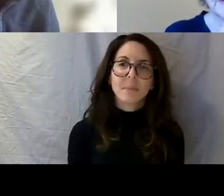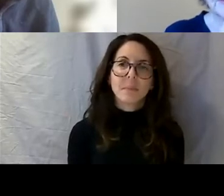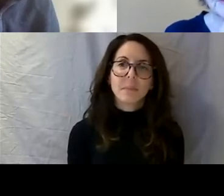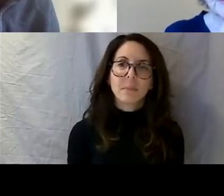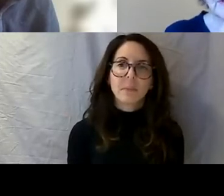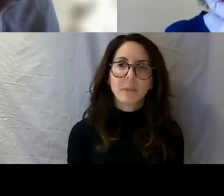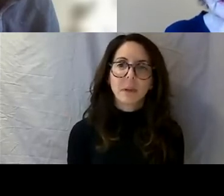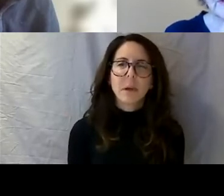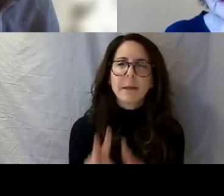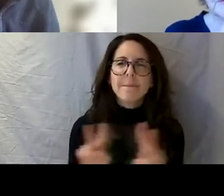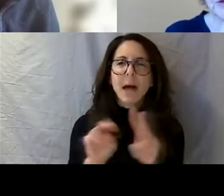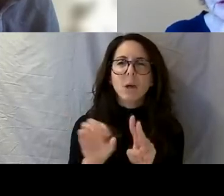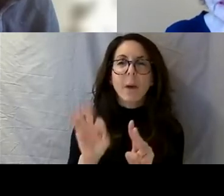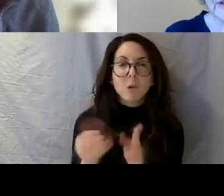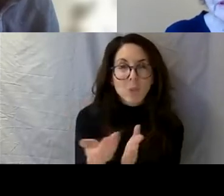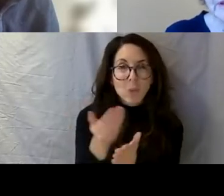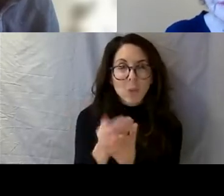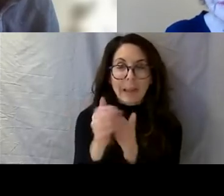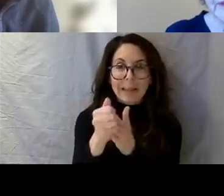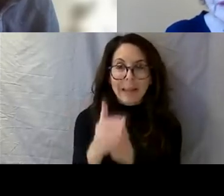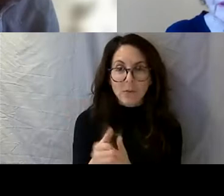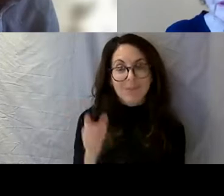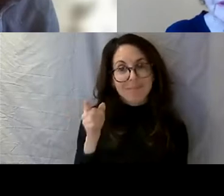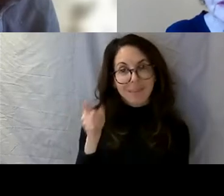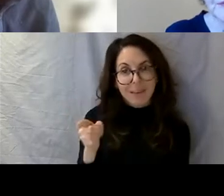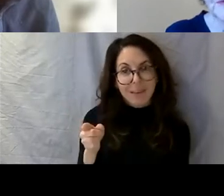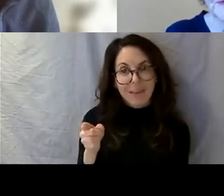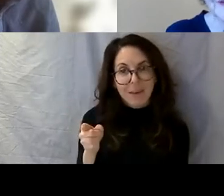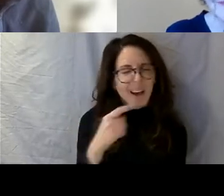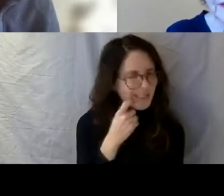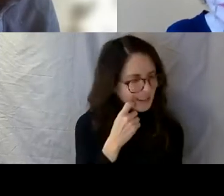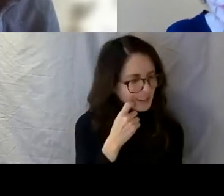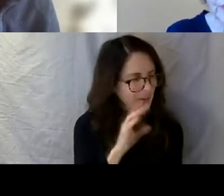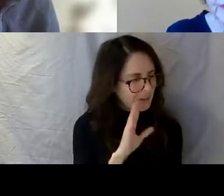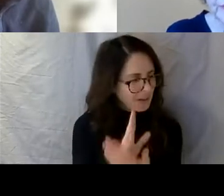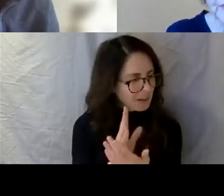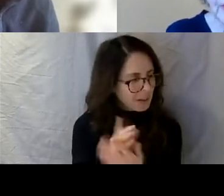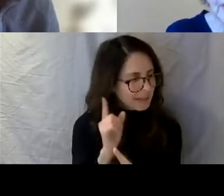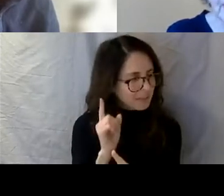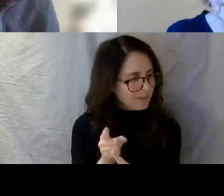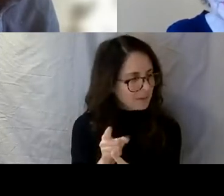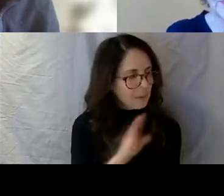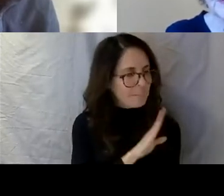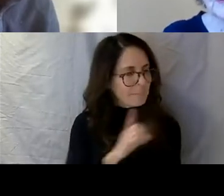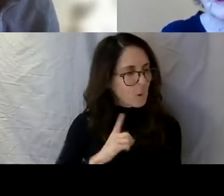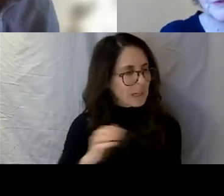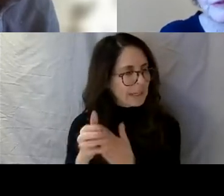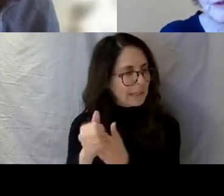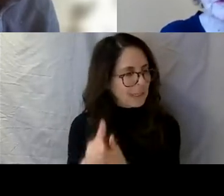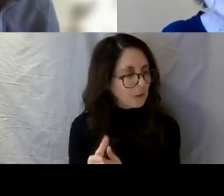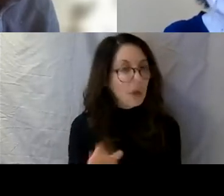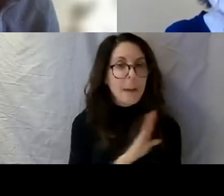emerging leaders. He was talking, I think, specifically about board leaders. Boards needing